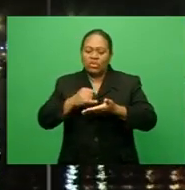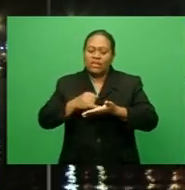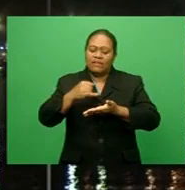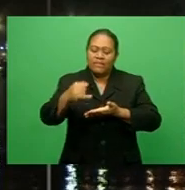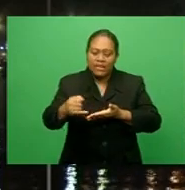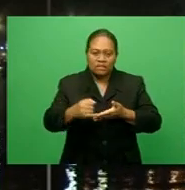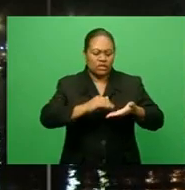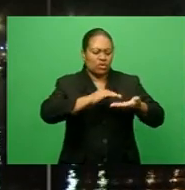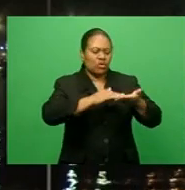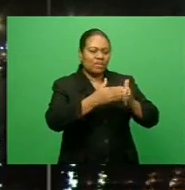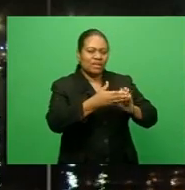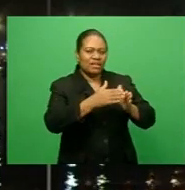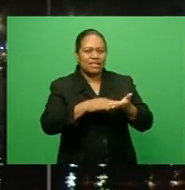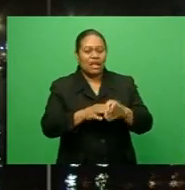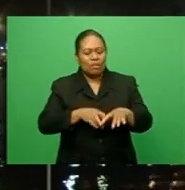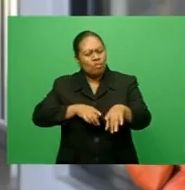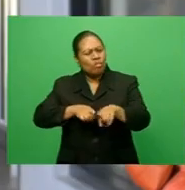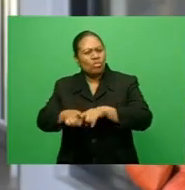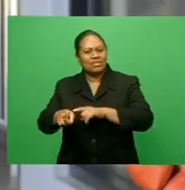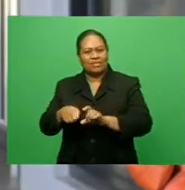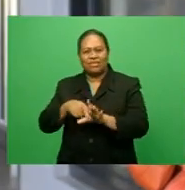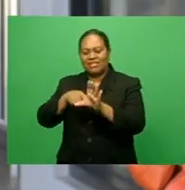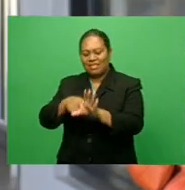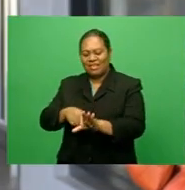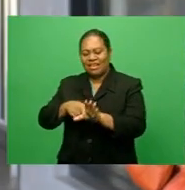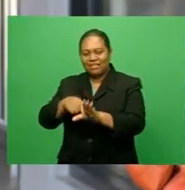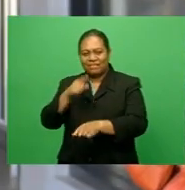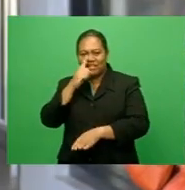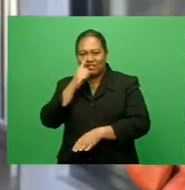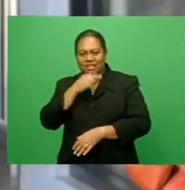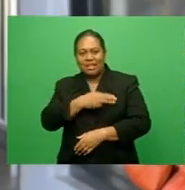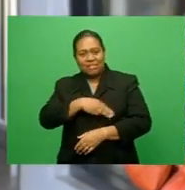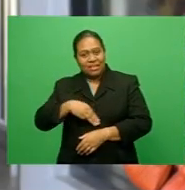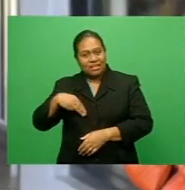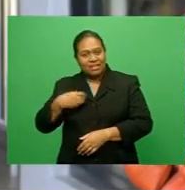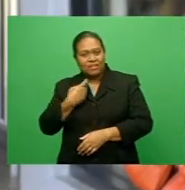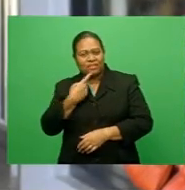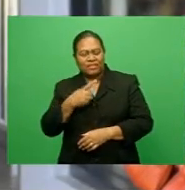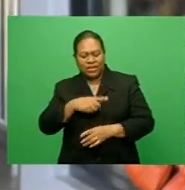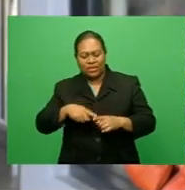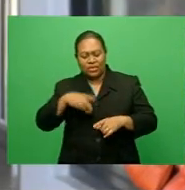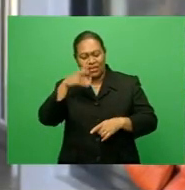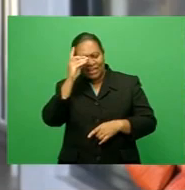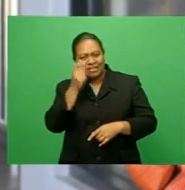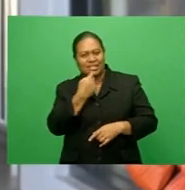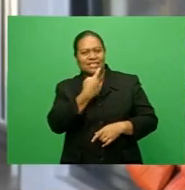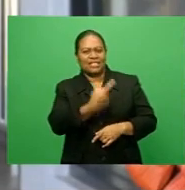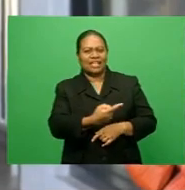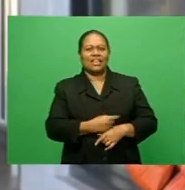in communities, especially among the young. Minister for Education, Heritage and Arts Rosie Akbar says